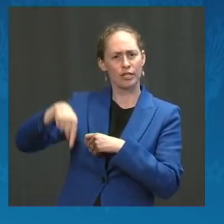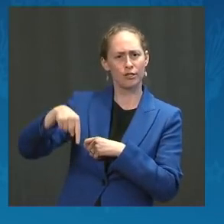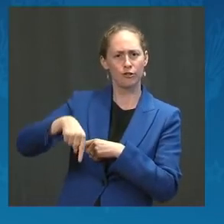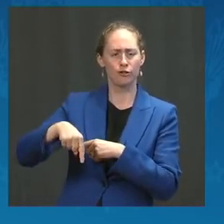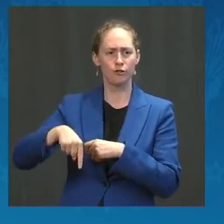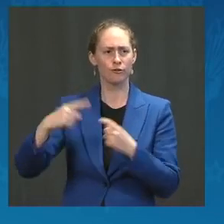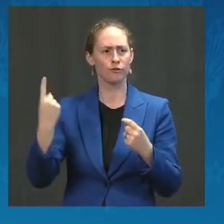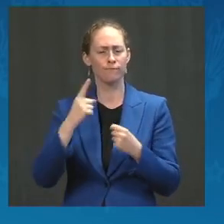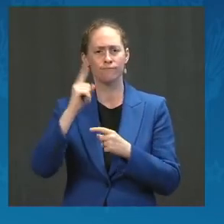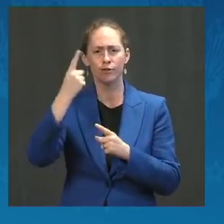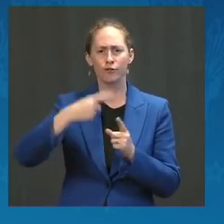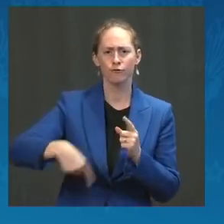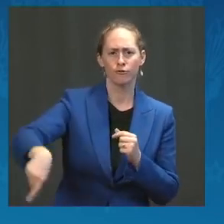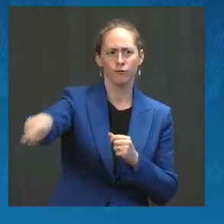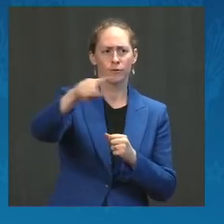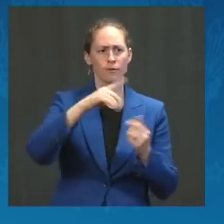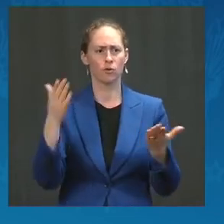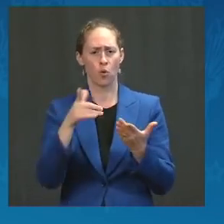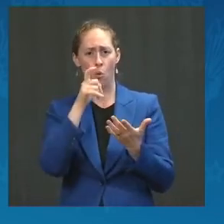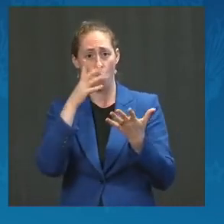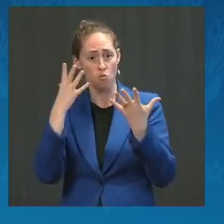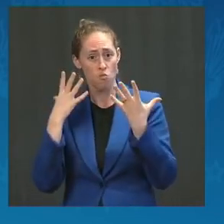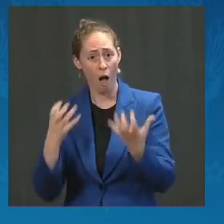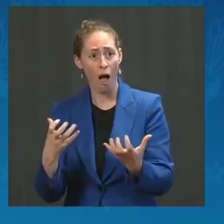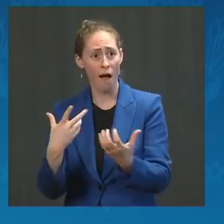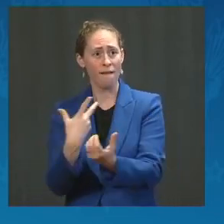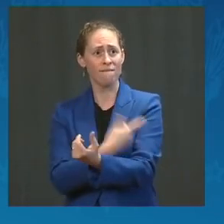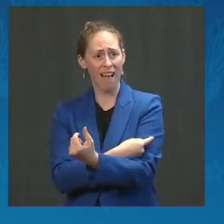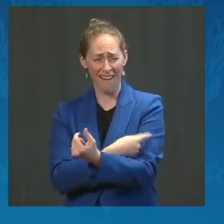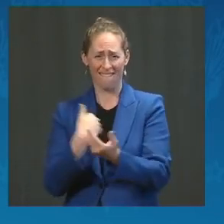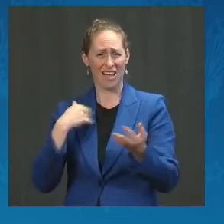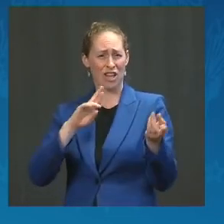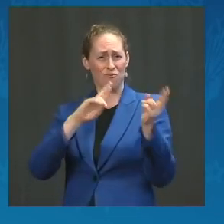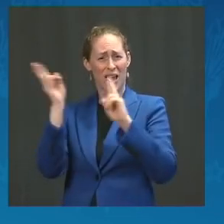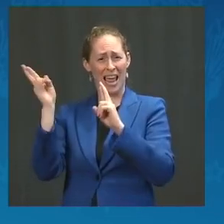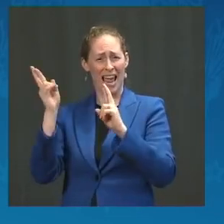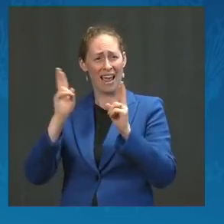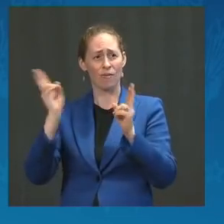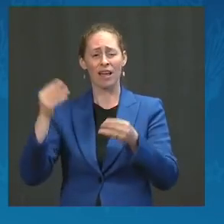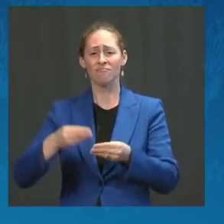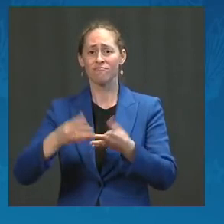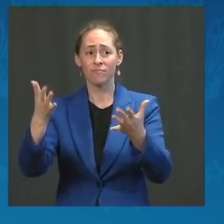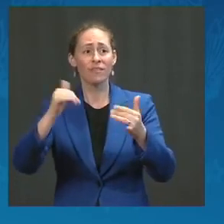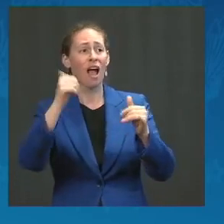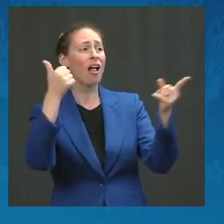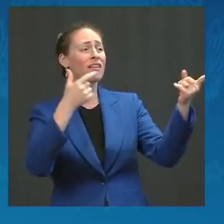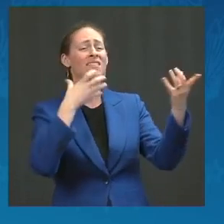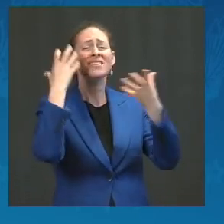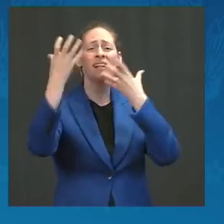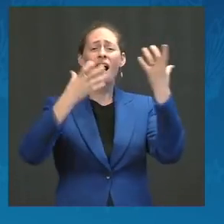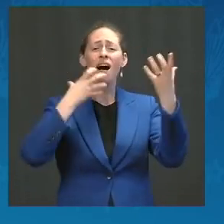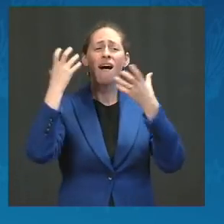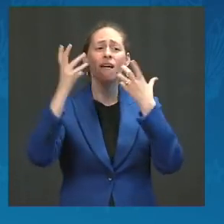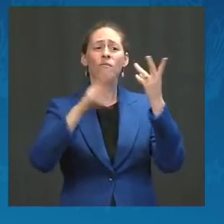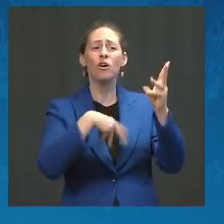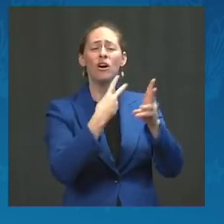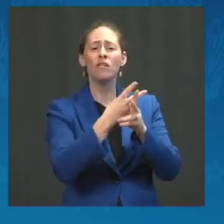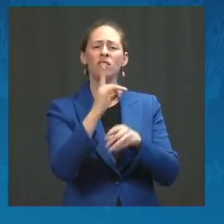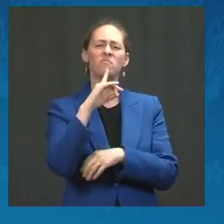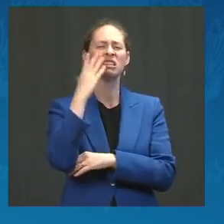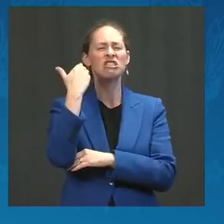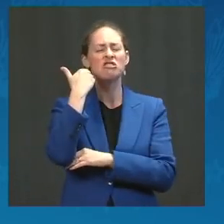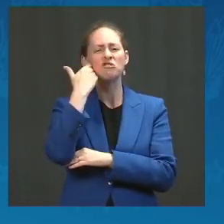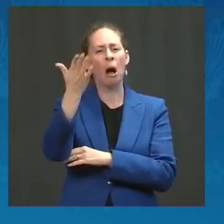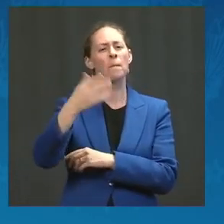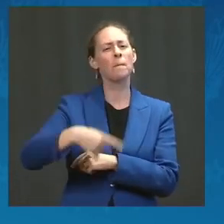American, and that's never going to change as long as I'm here. And it's a shame. It's just such a shame to